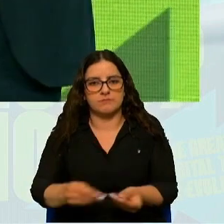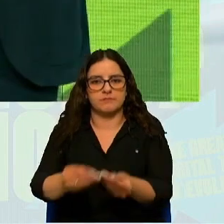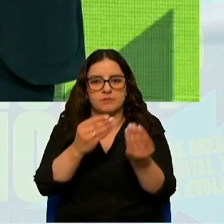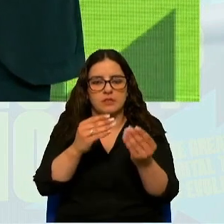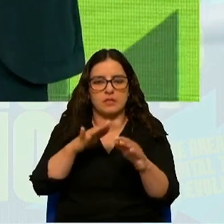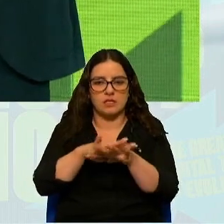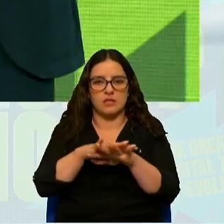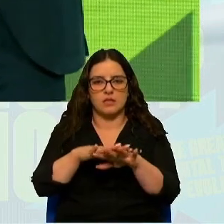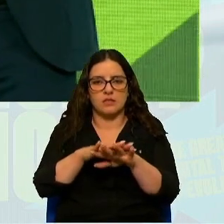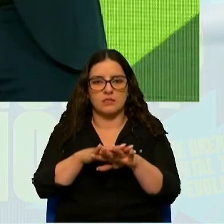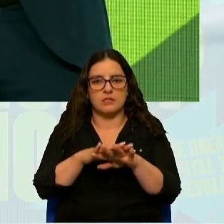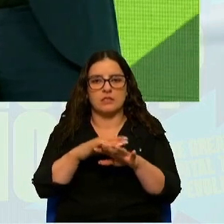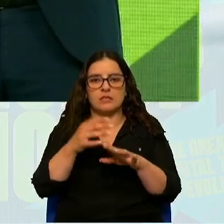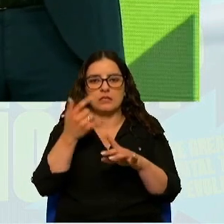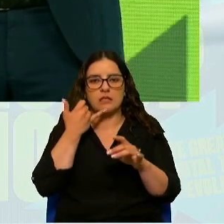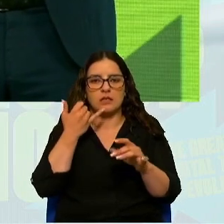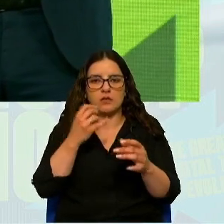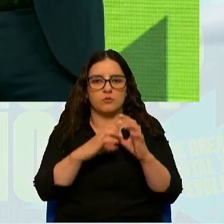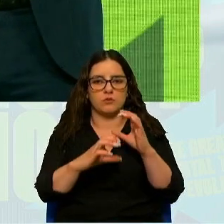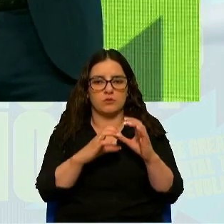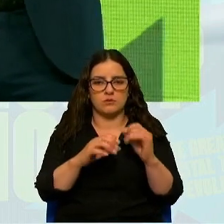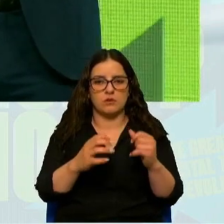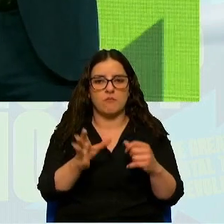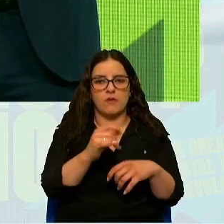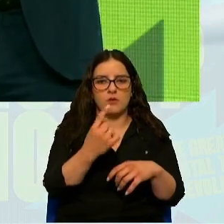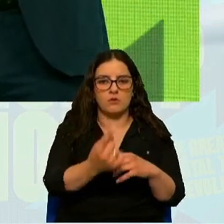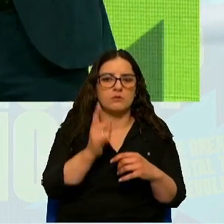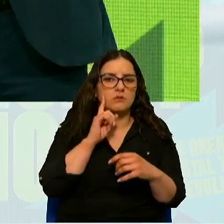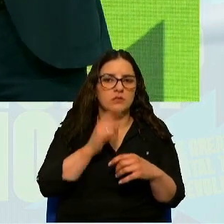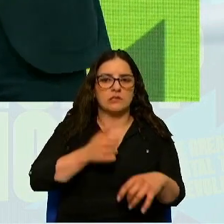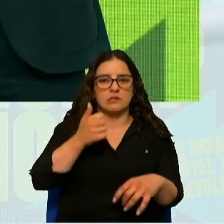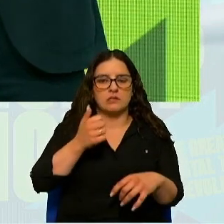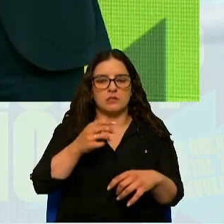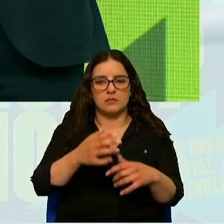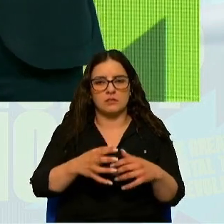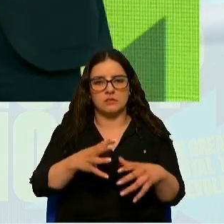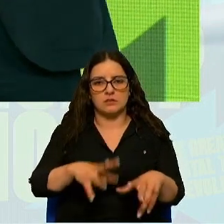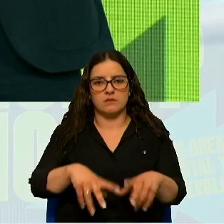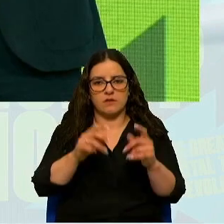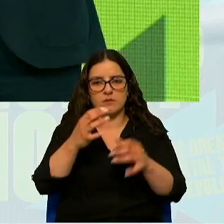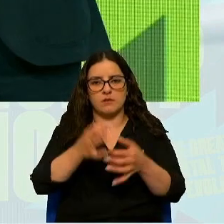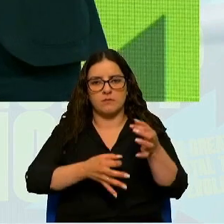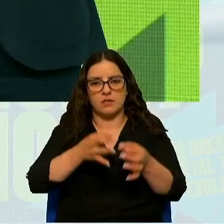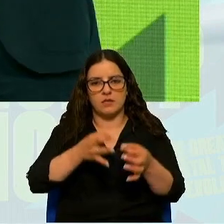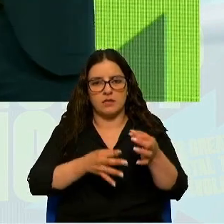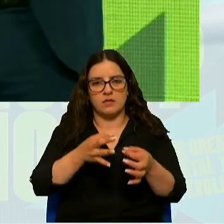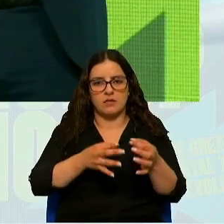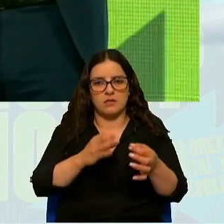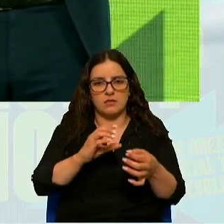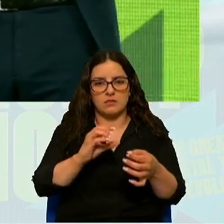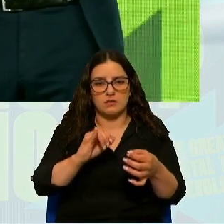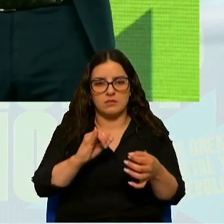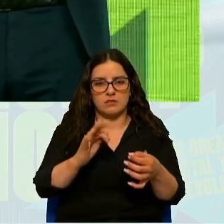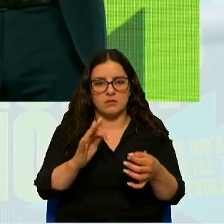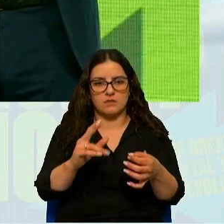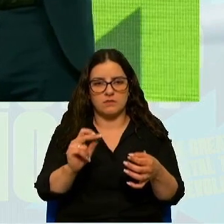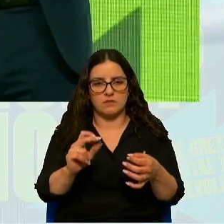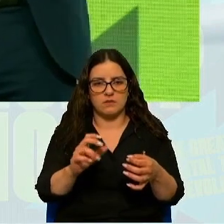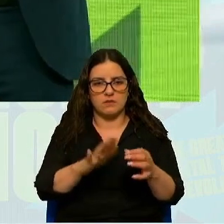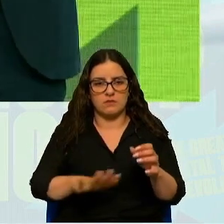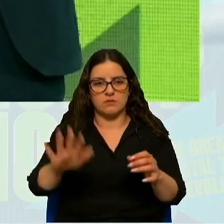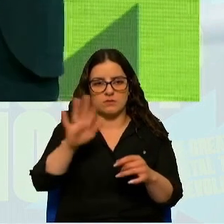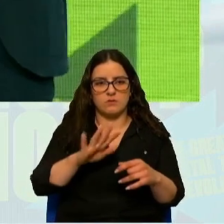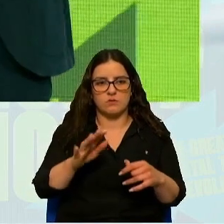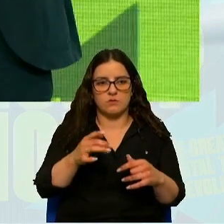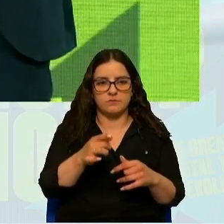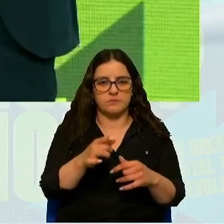in telecommunication grids. There's also a key part, which is development of national cipher machines.